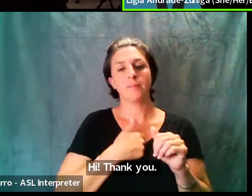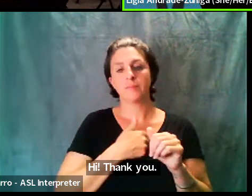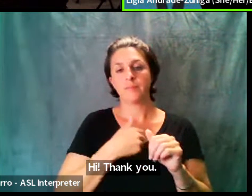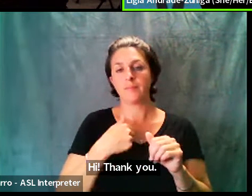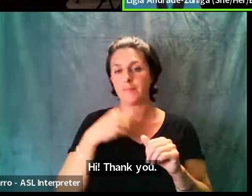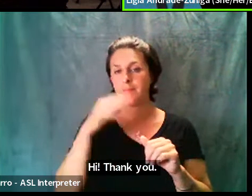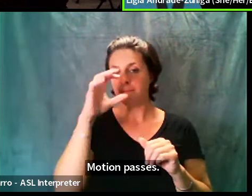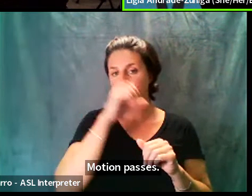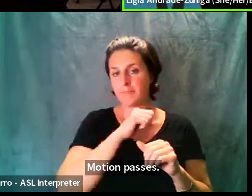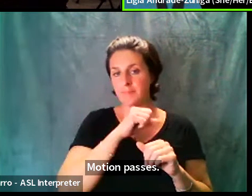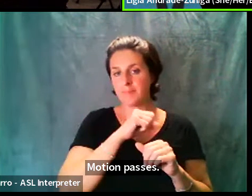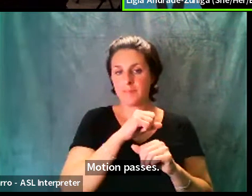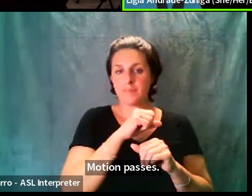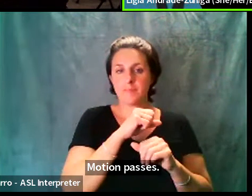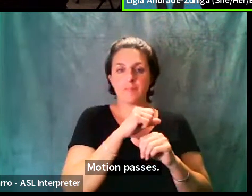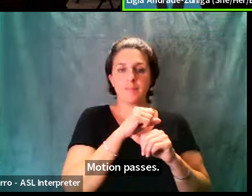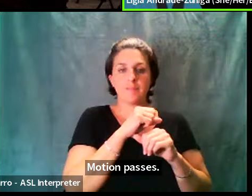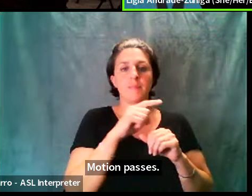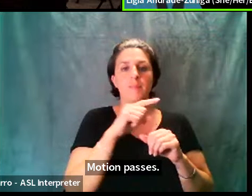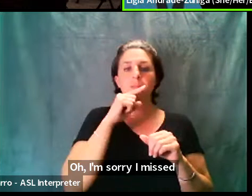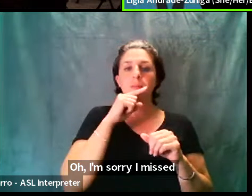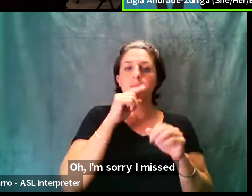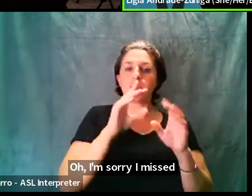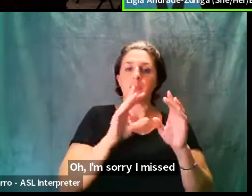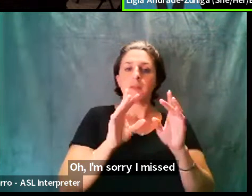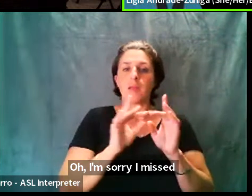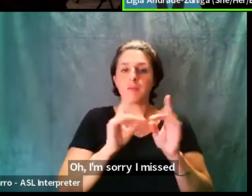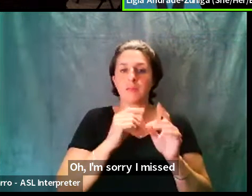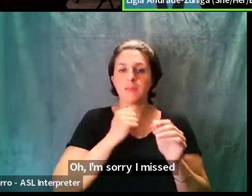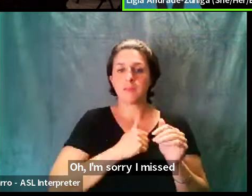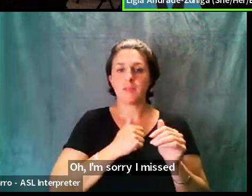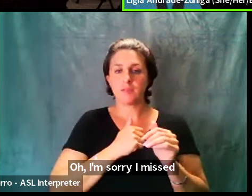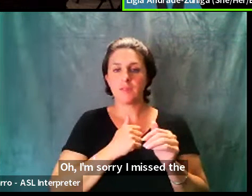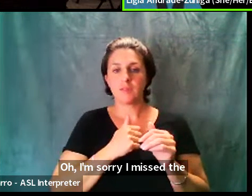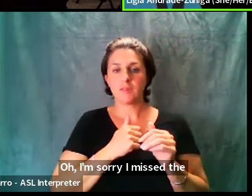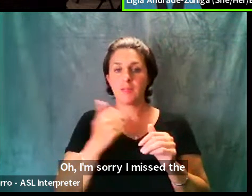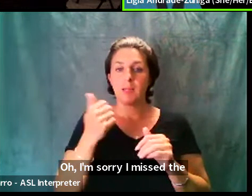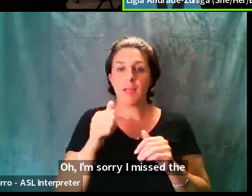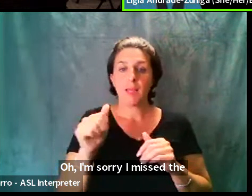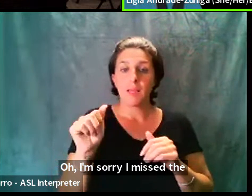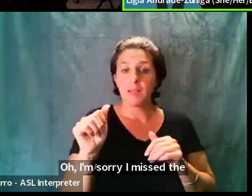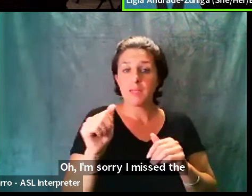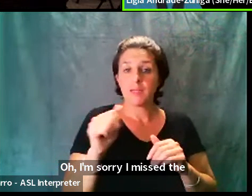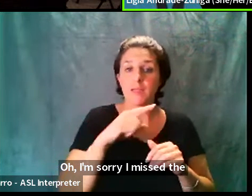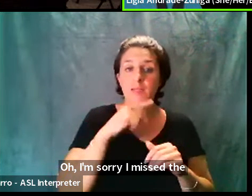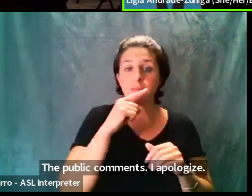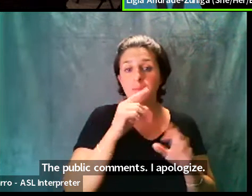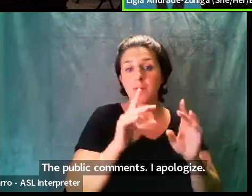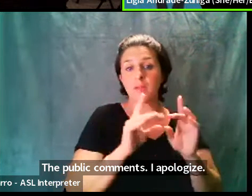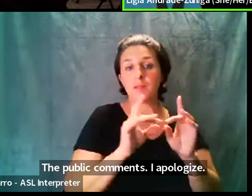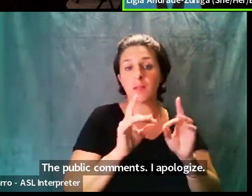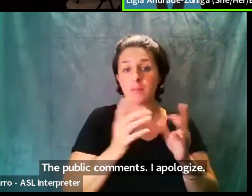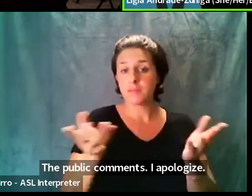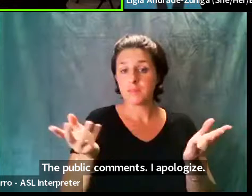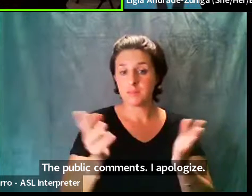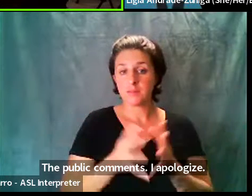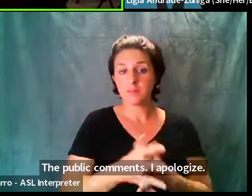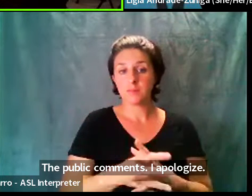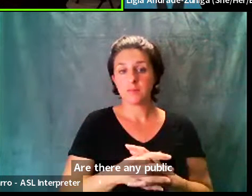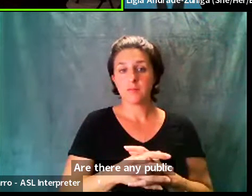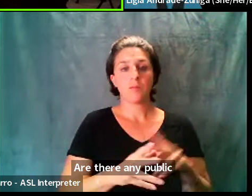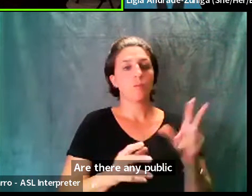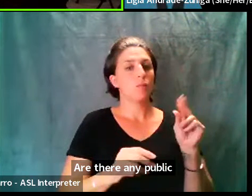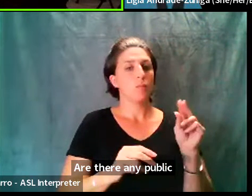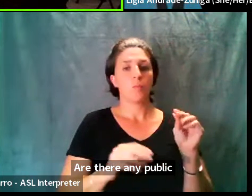the public comments. I apologize. Are there any public comments, Ms. Aquino? No, there are